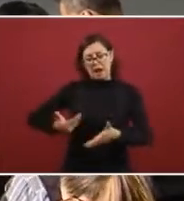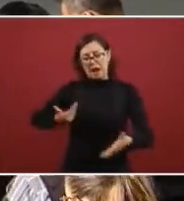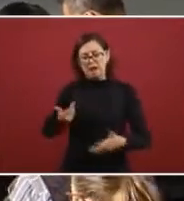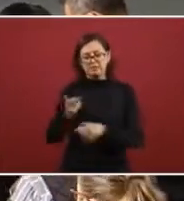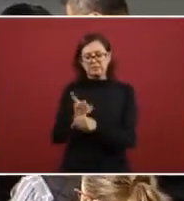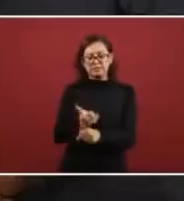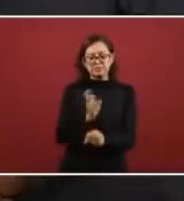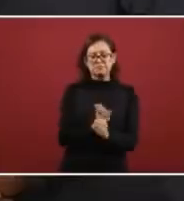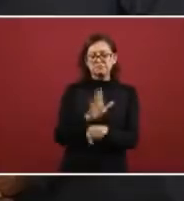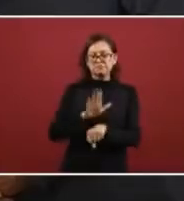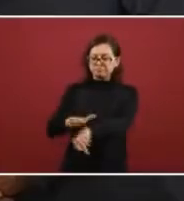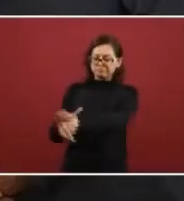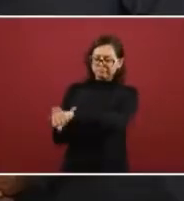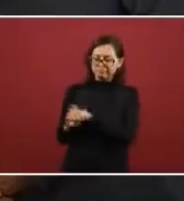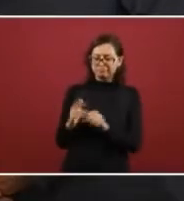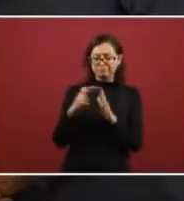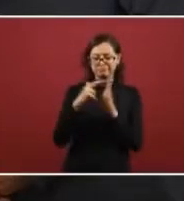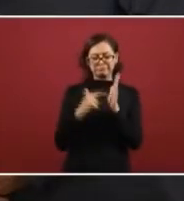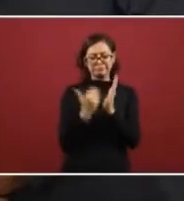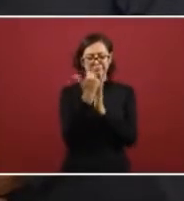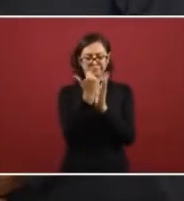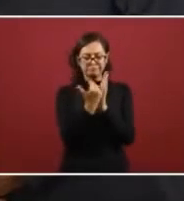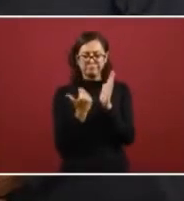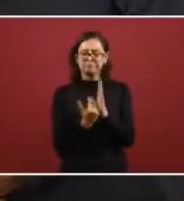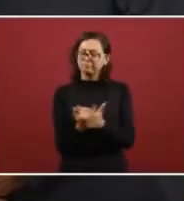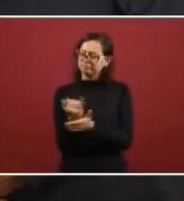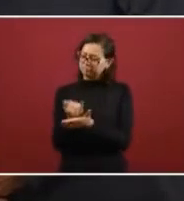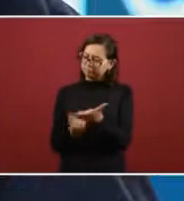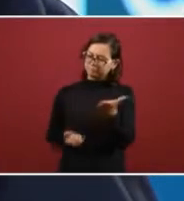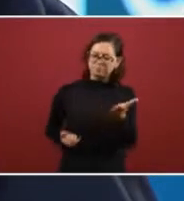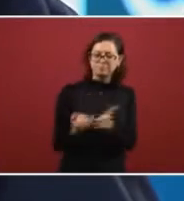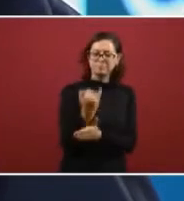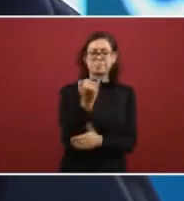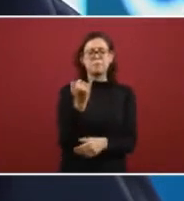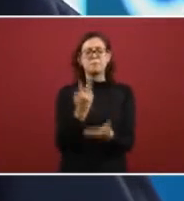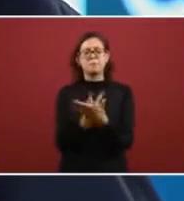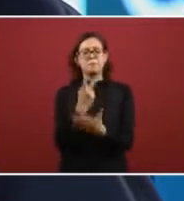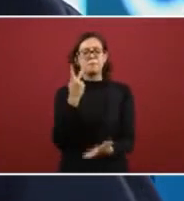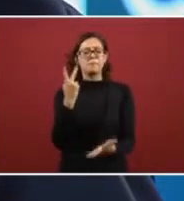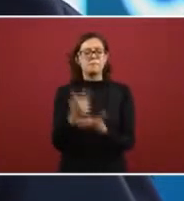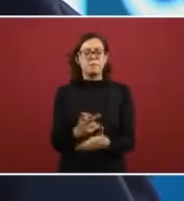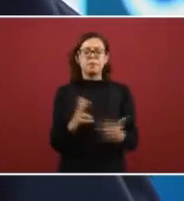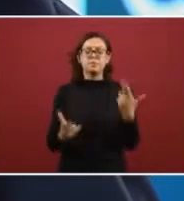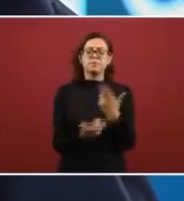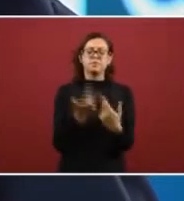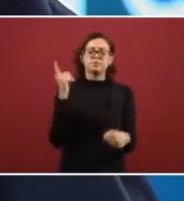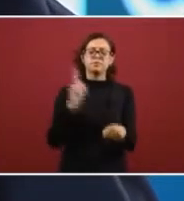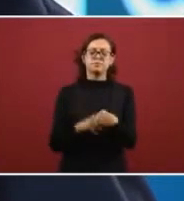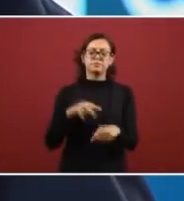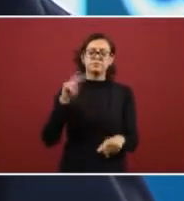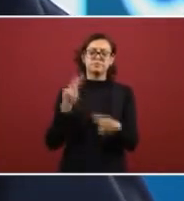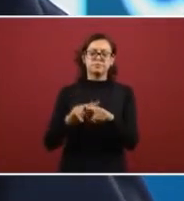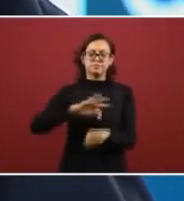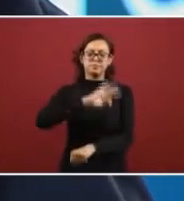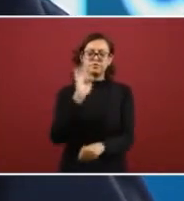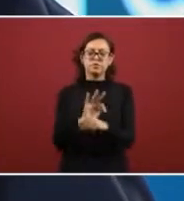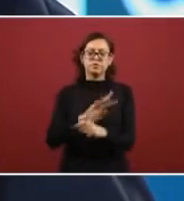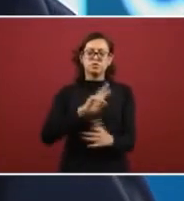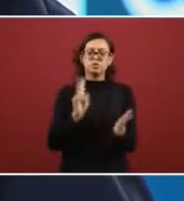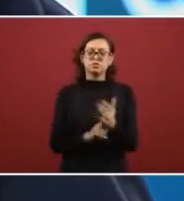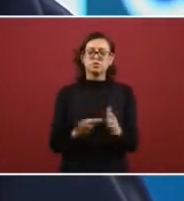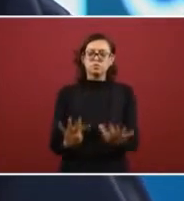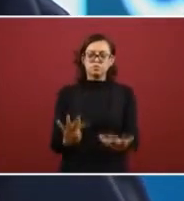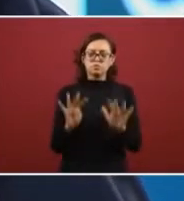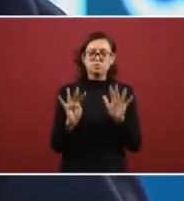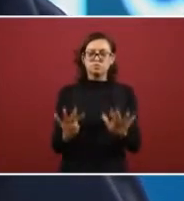prizes for respective people. This is now a national prize